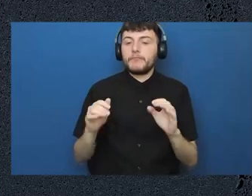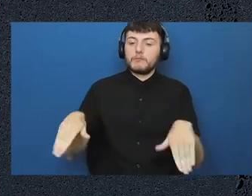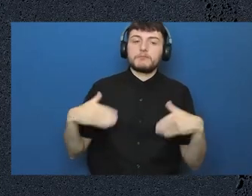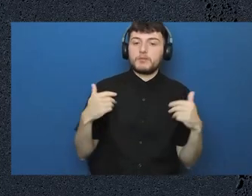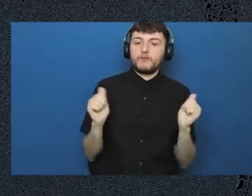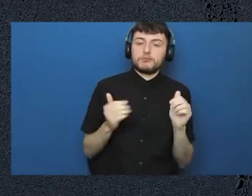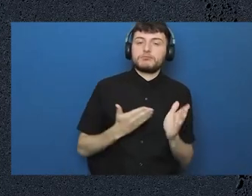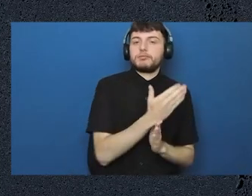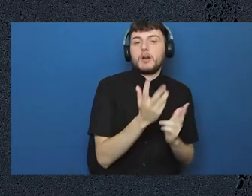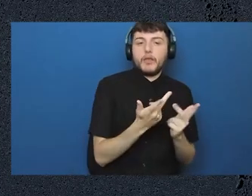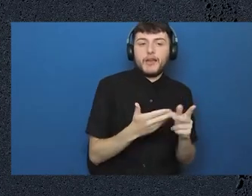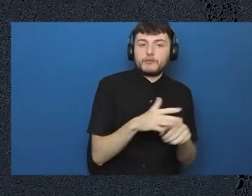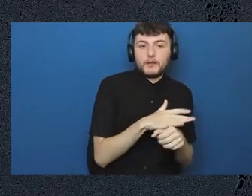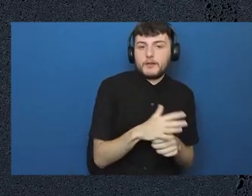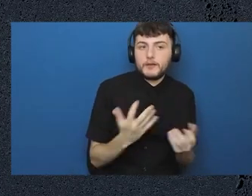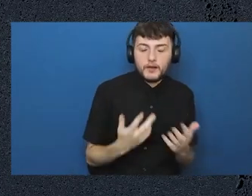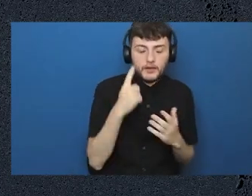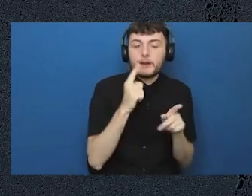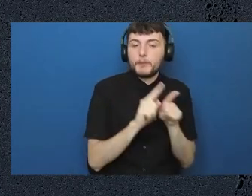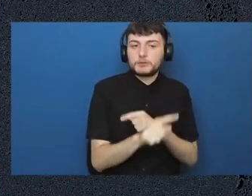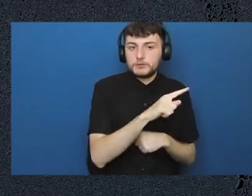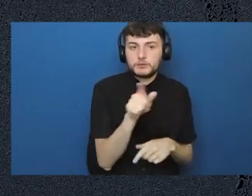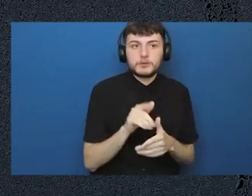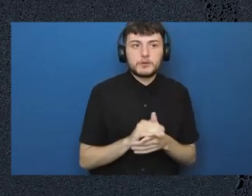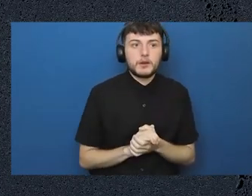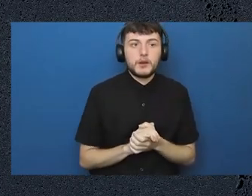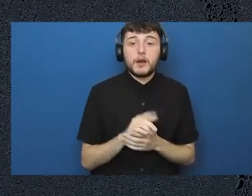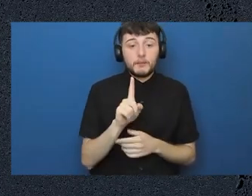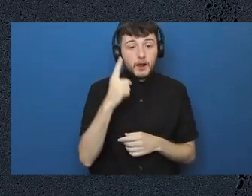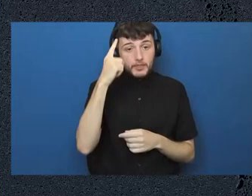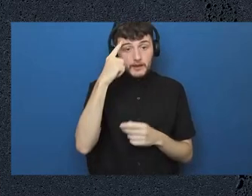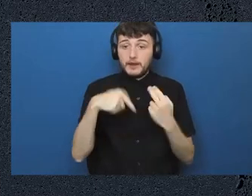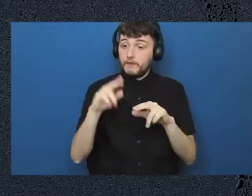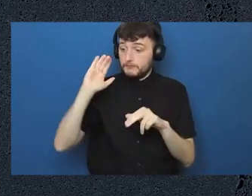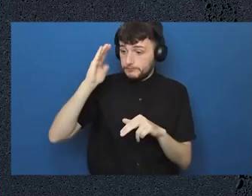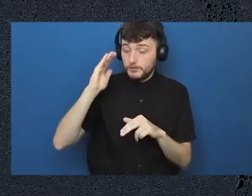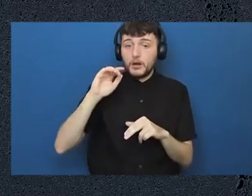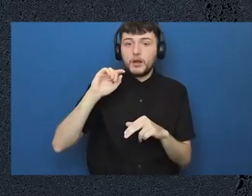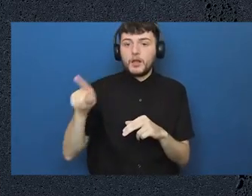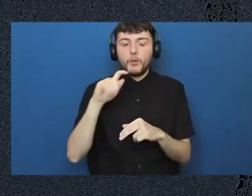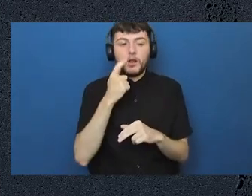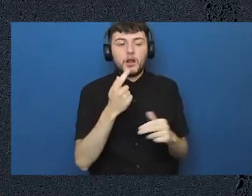keep applying, eventually someone goes, oh, for Christ's sake, give her the job.